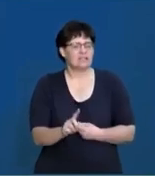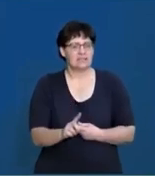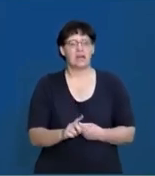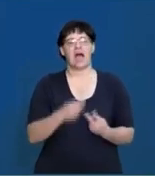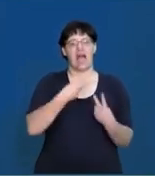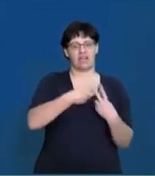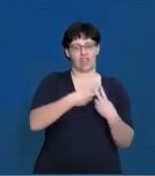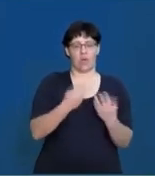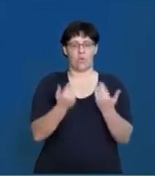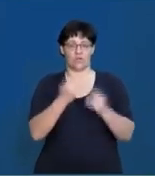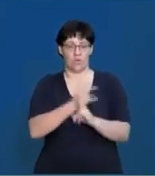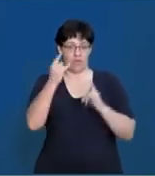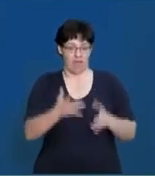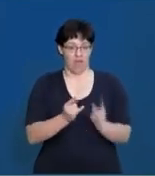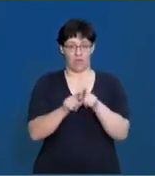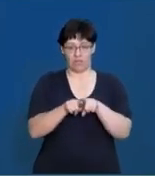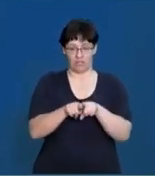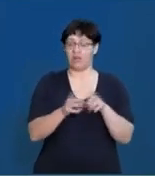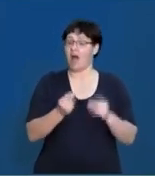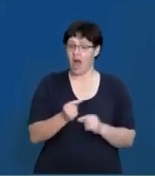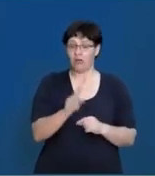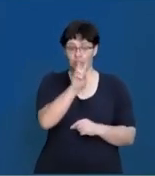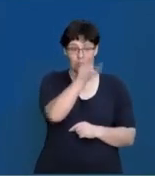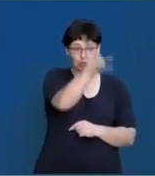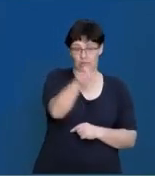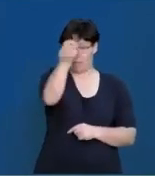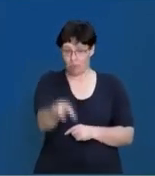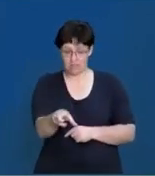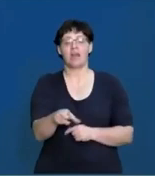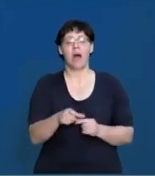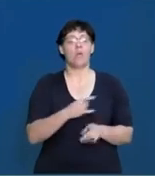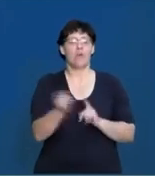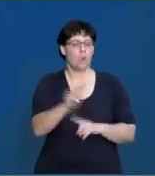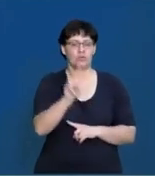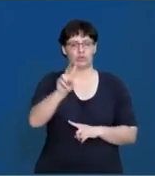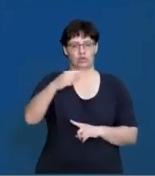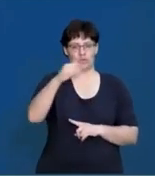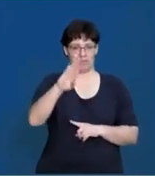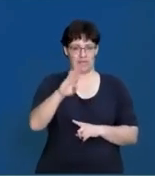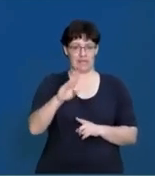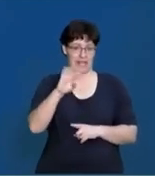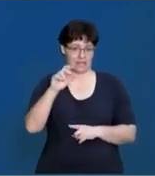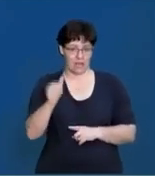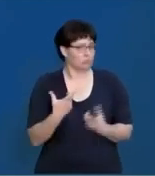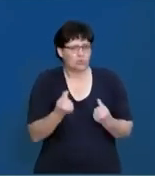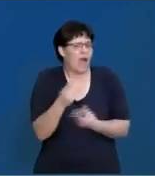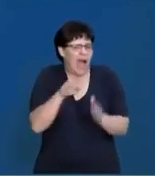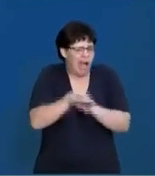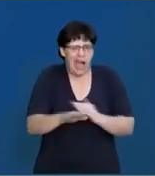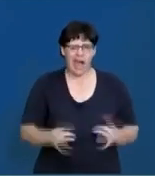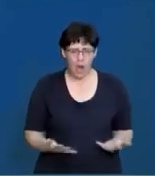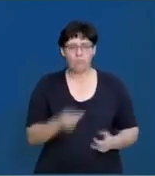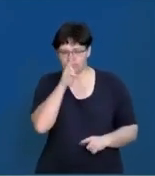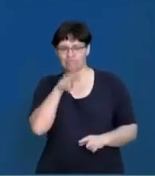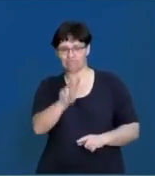hashtag WazoWinner competition, where 2 lucky matriculants stand a chance to win 2 gigs of data. All you need to do to